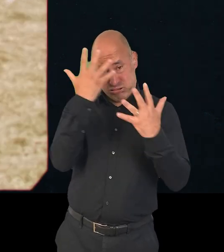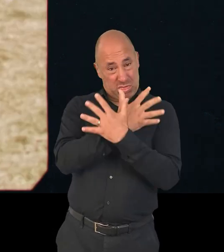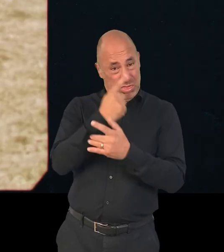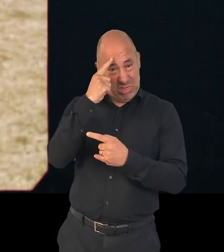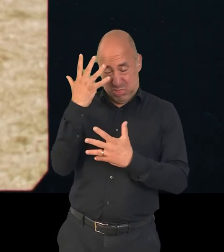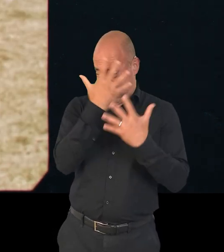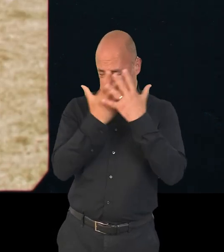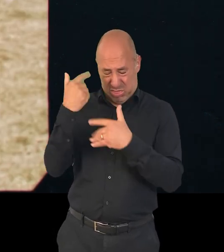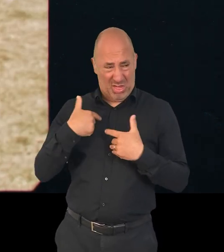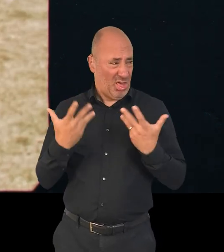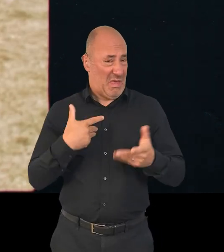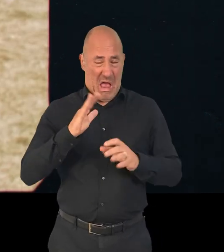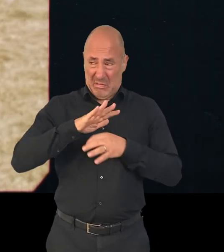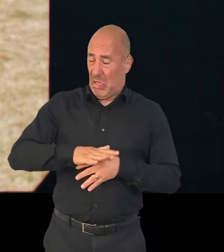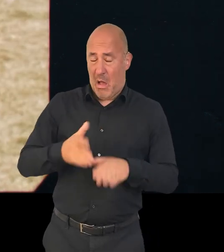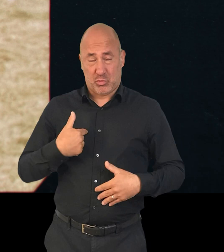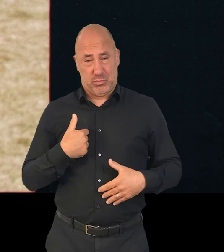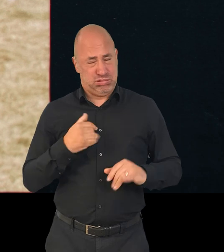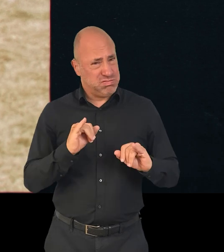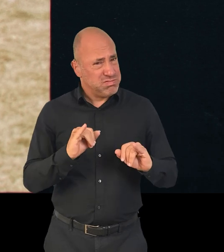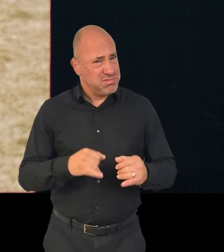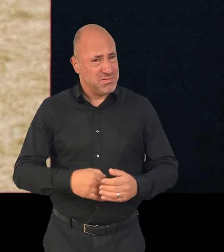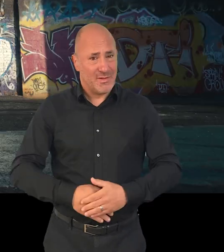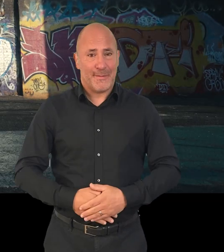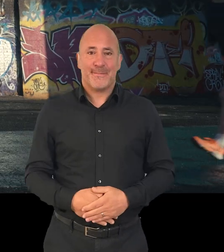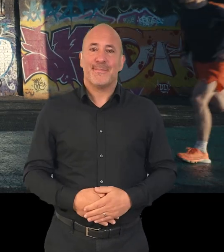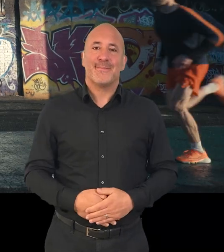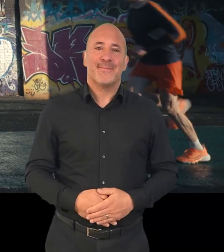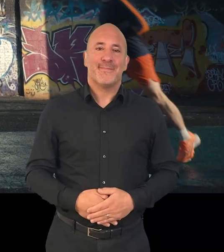completely, is a pretty messed up and damaging thing to do.